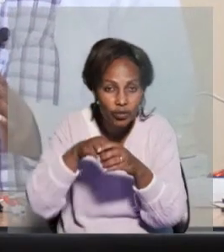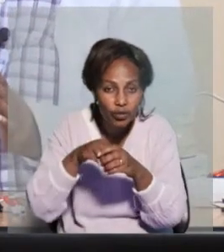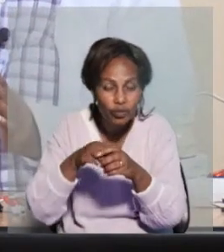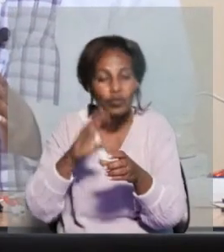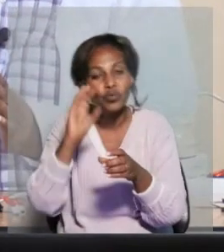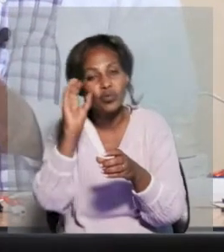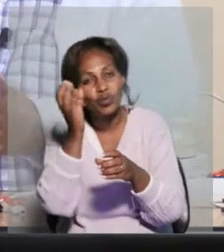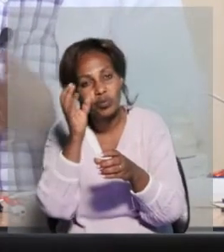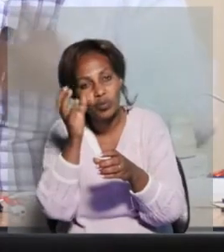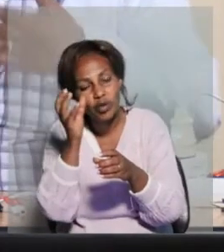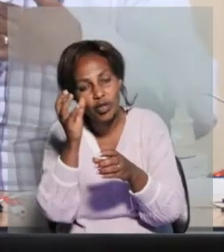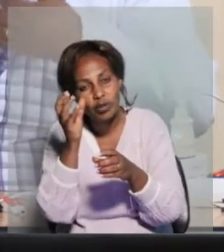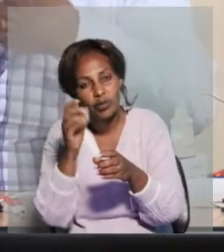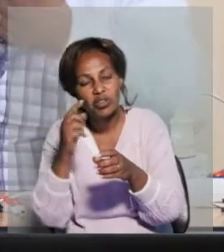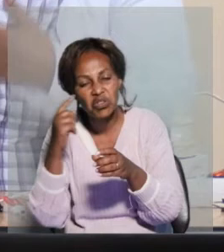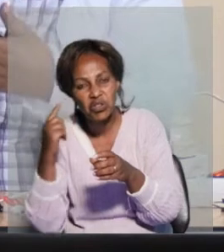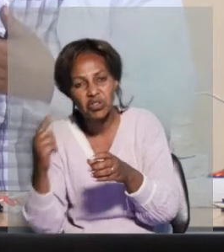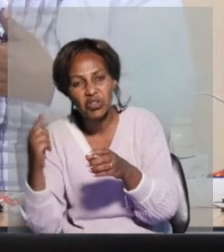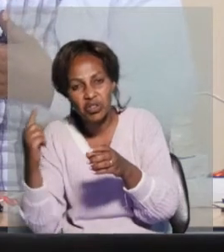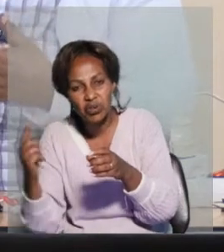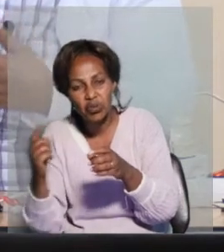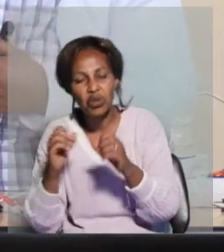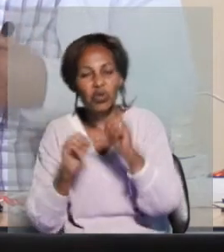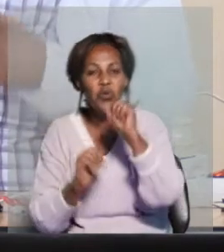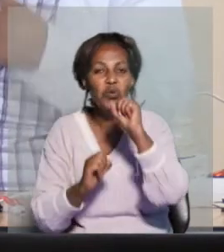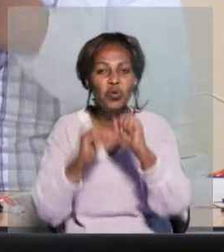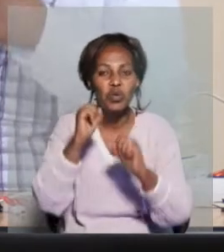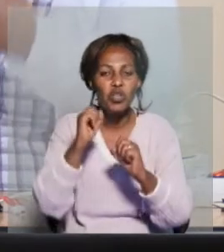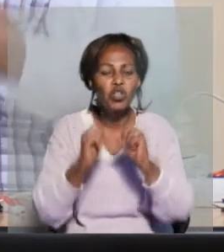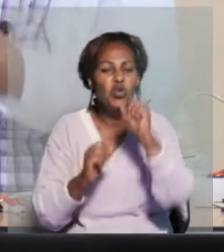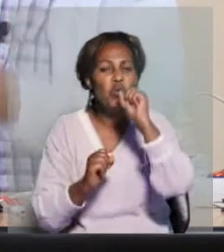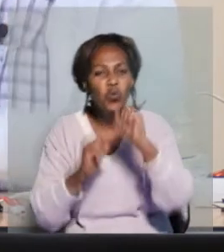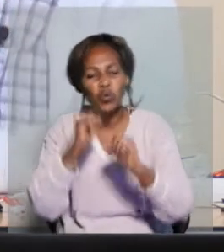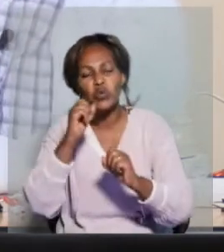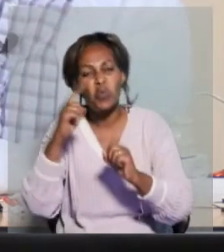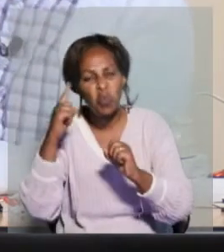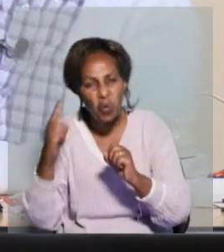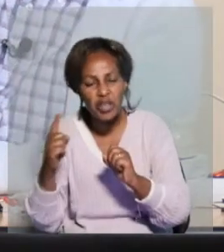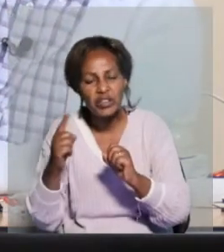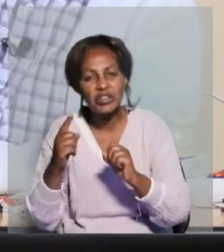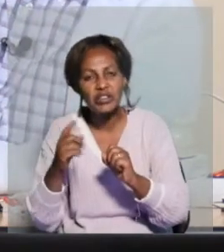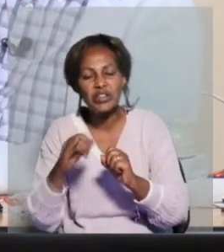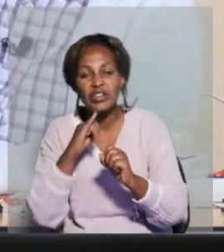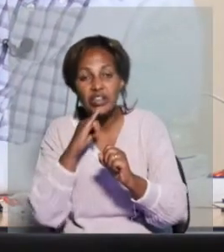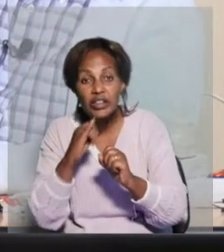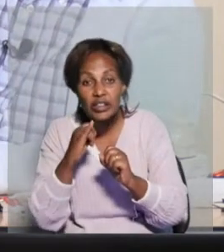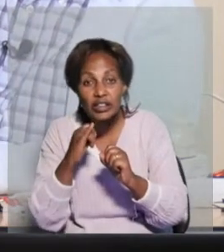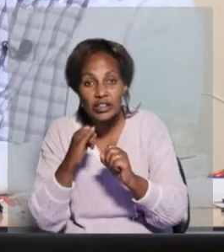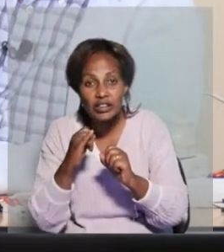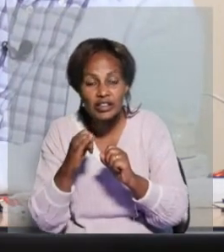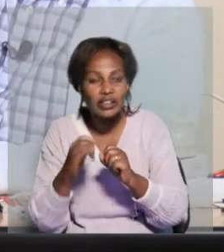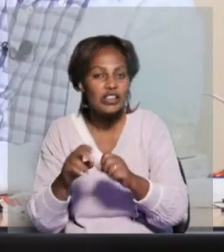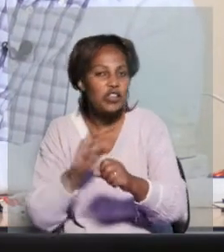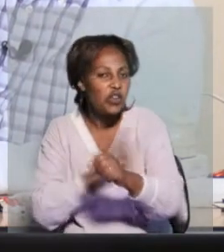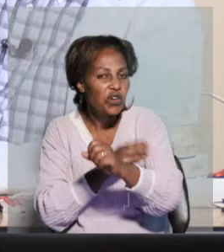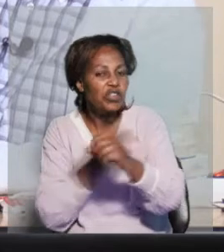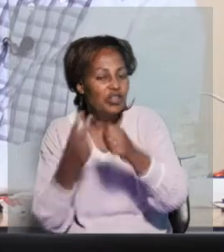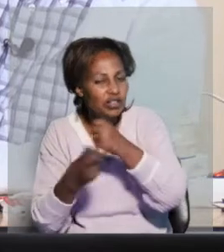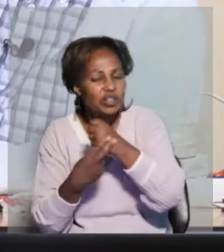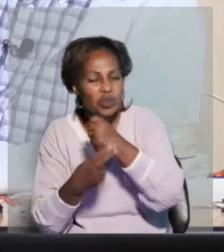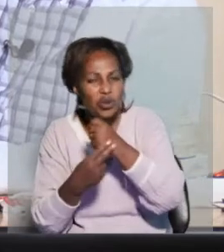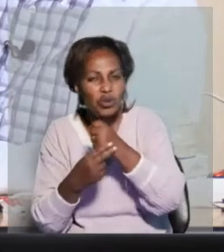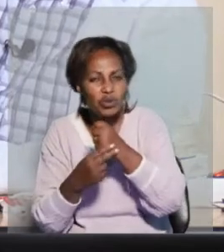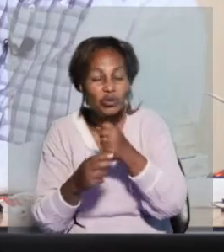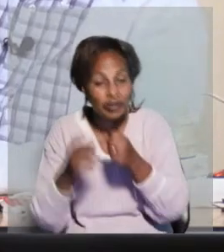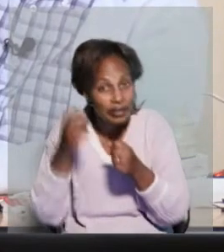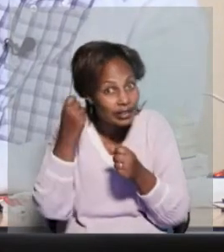bulb, we can compare which one is energy efficient. Do